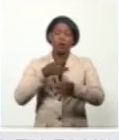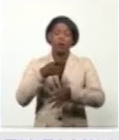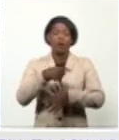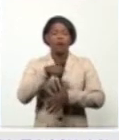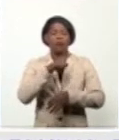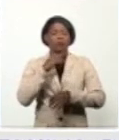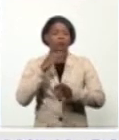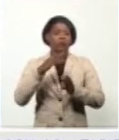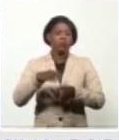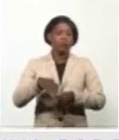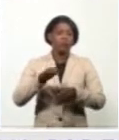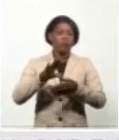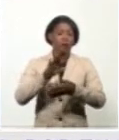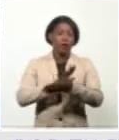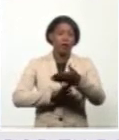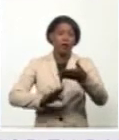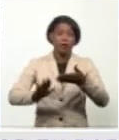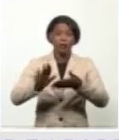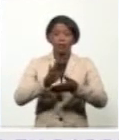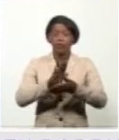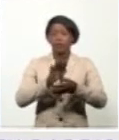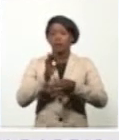And yesterday,